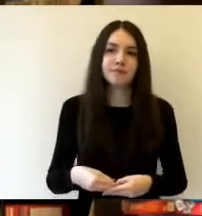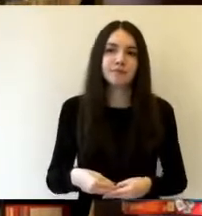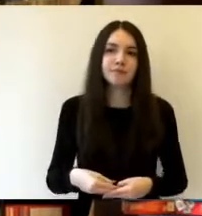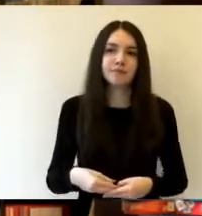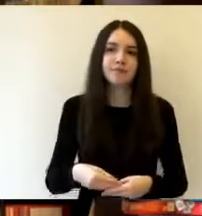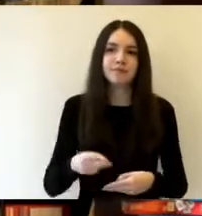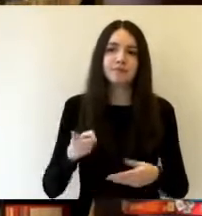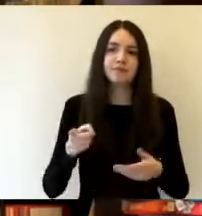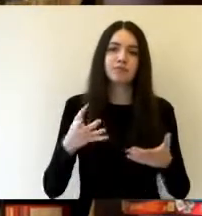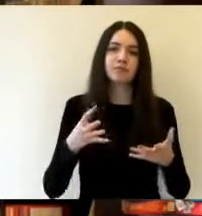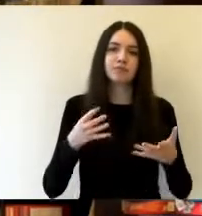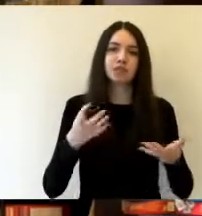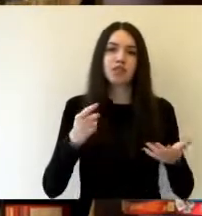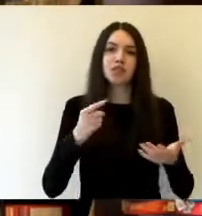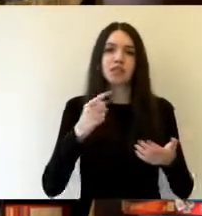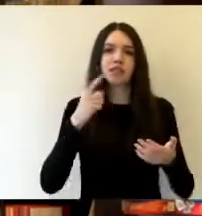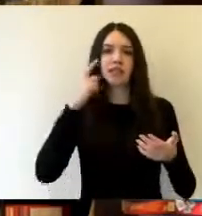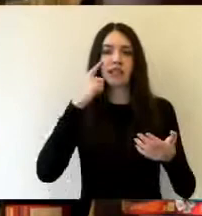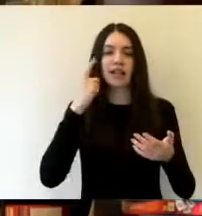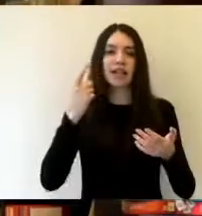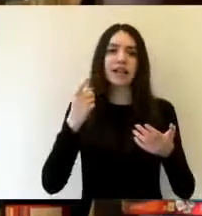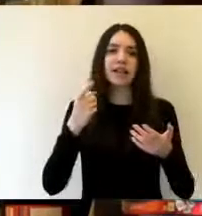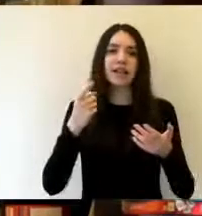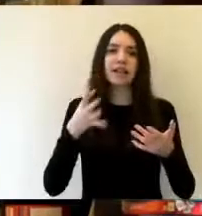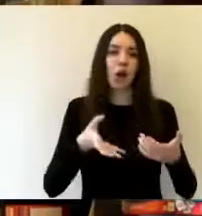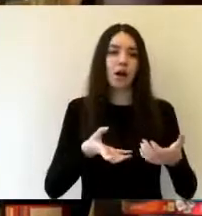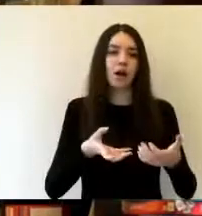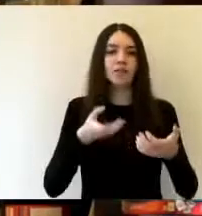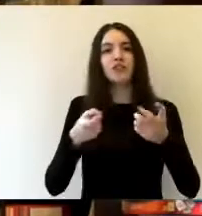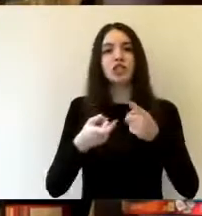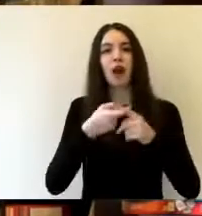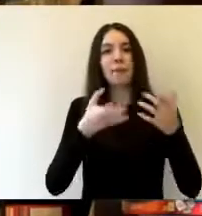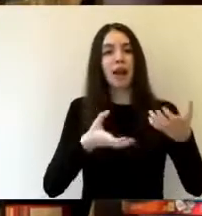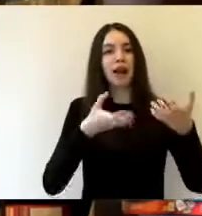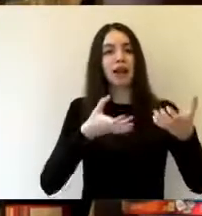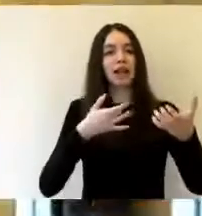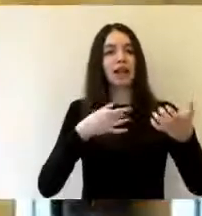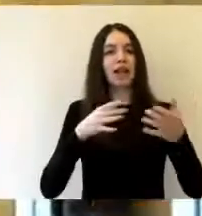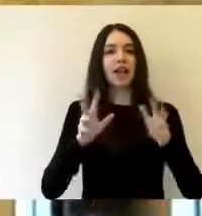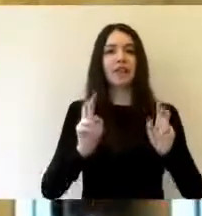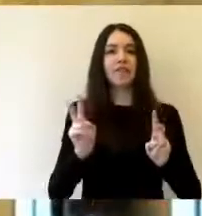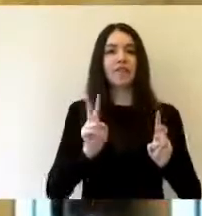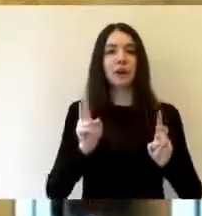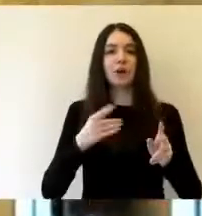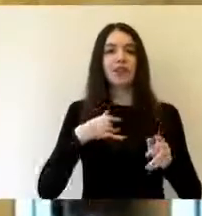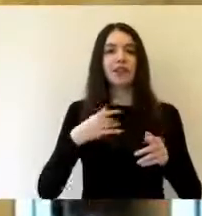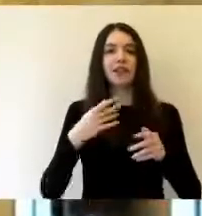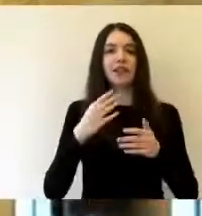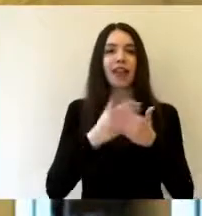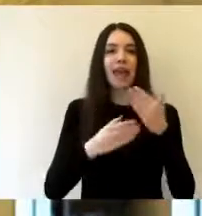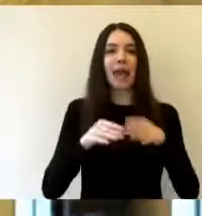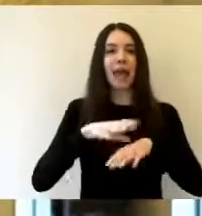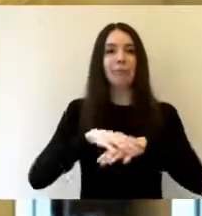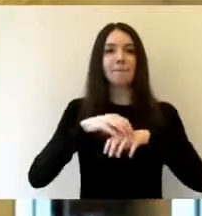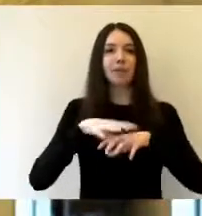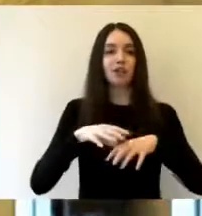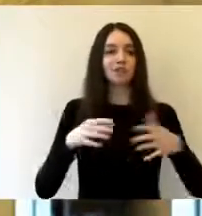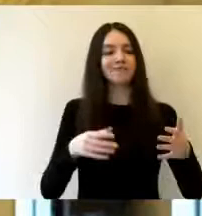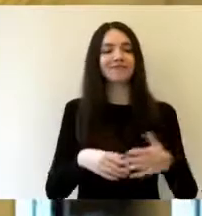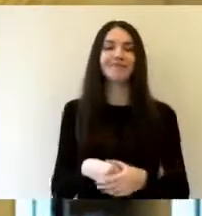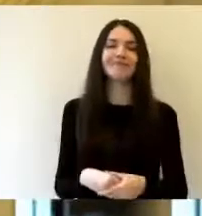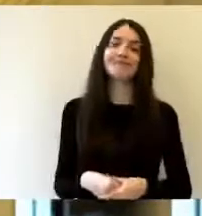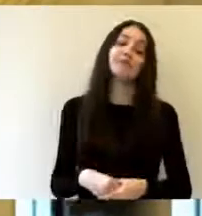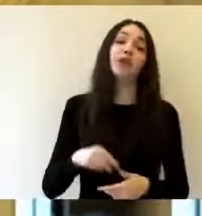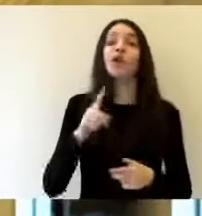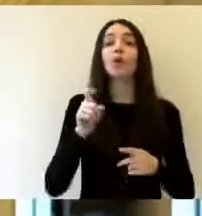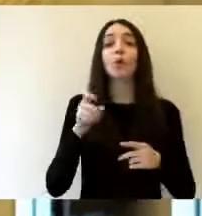this could be like a hand massager. I could take advantage of this to like really work out some of those knots. multi-purpose. Right. We have another question